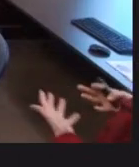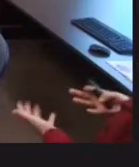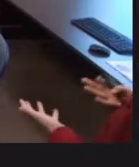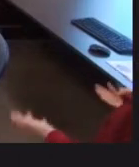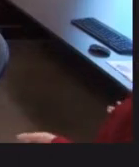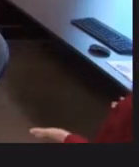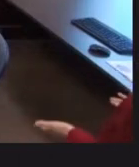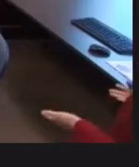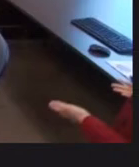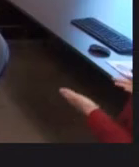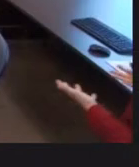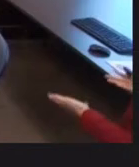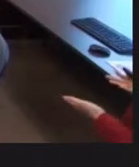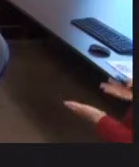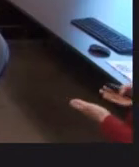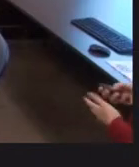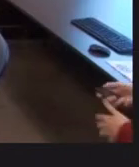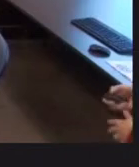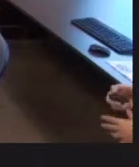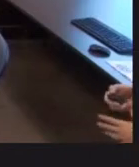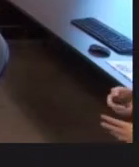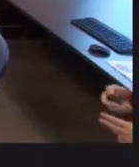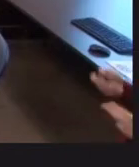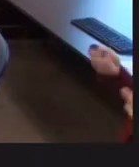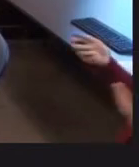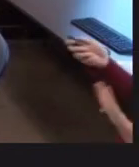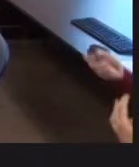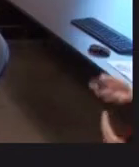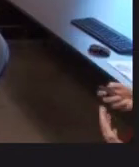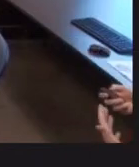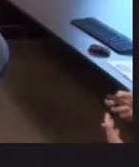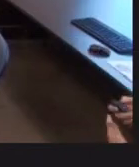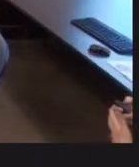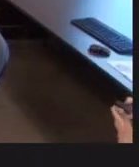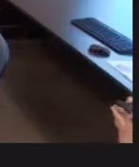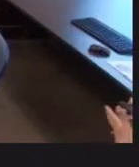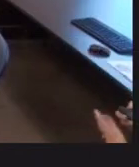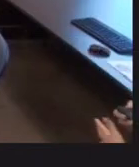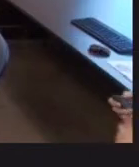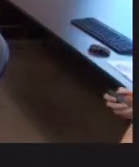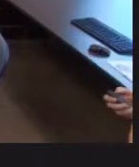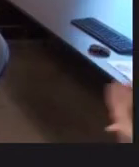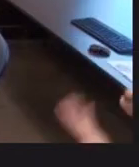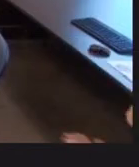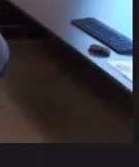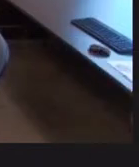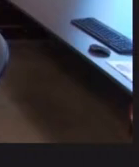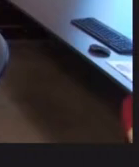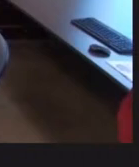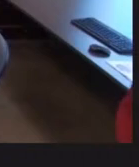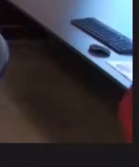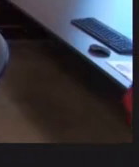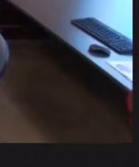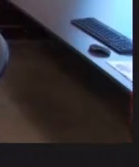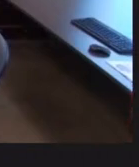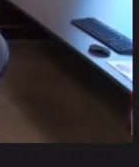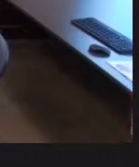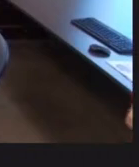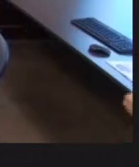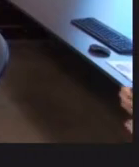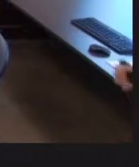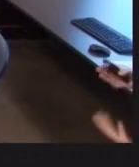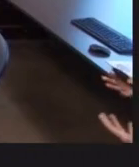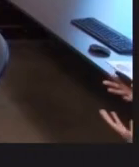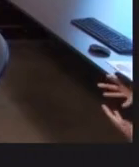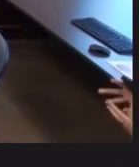stakeholders in building out the next the next step and so we've engaged stakeholders through a focus group and we want to make sure that we're engaging